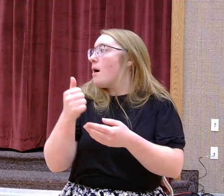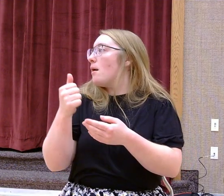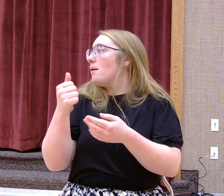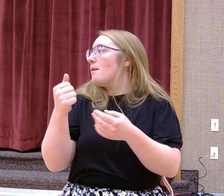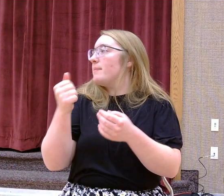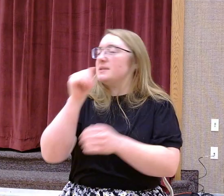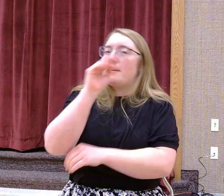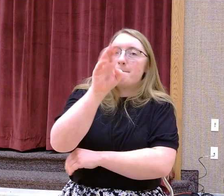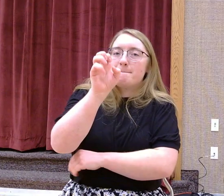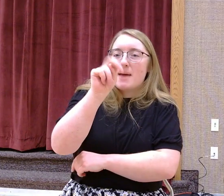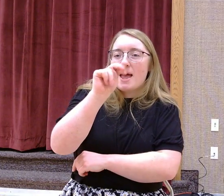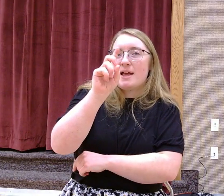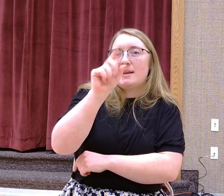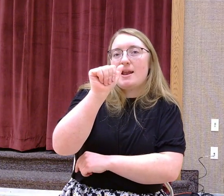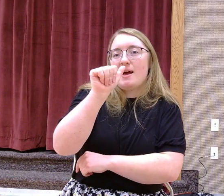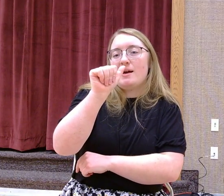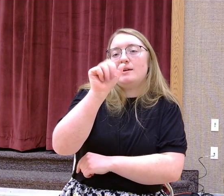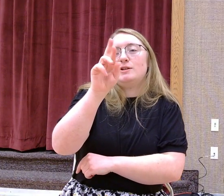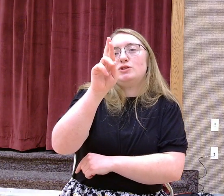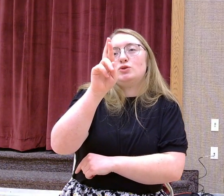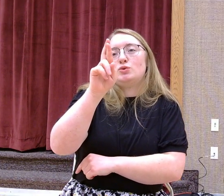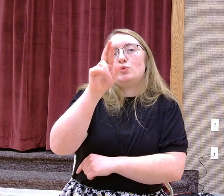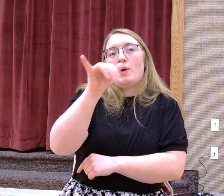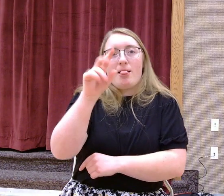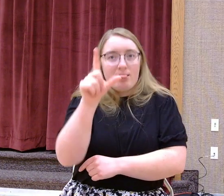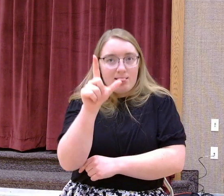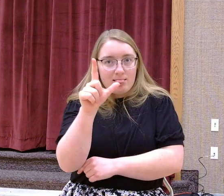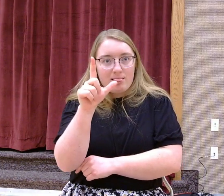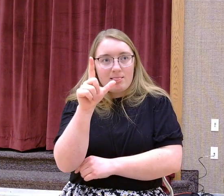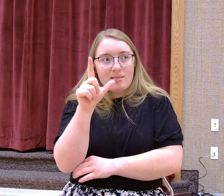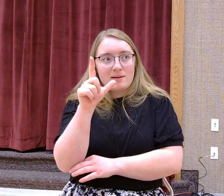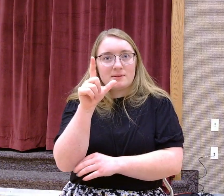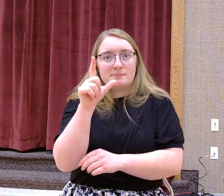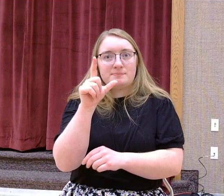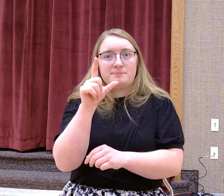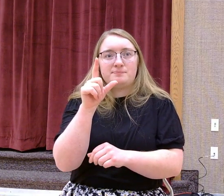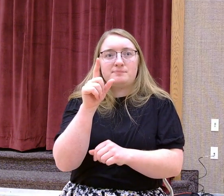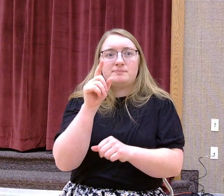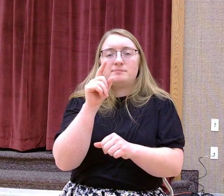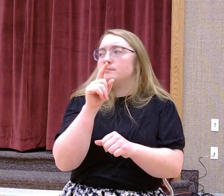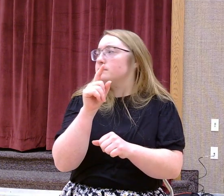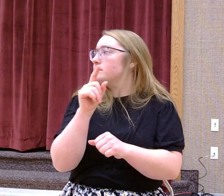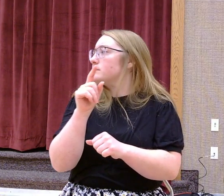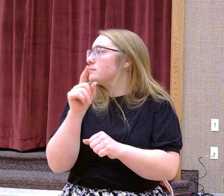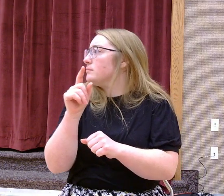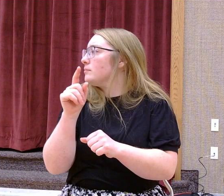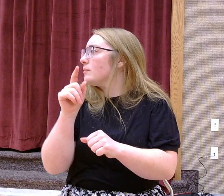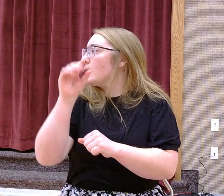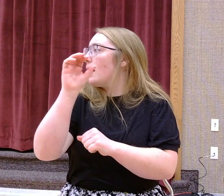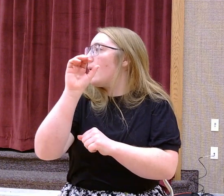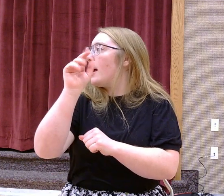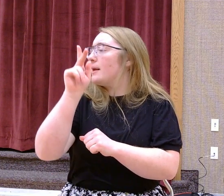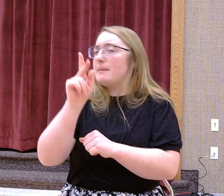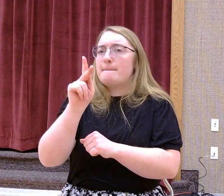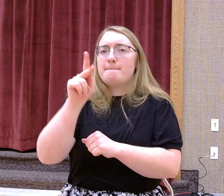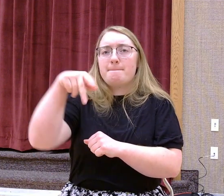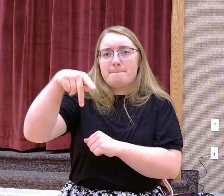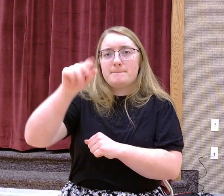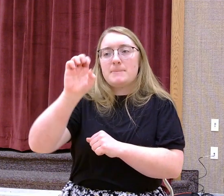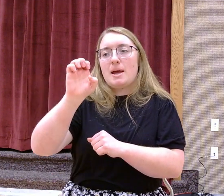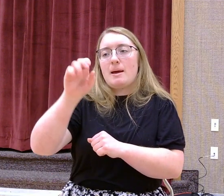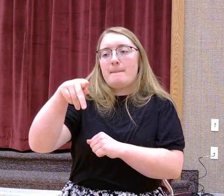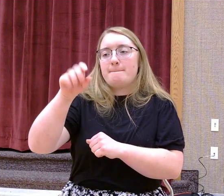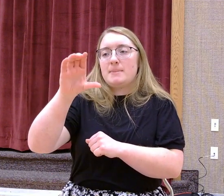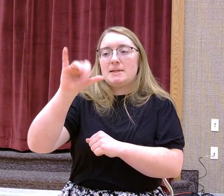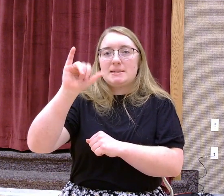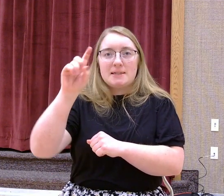GERD. No, Pepsid. Benadryl works on histamine 1 receptors. Pepsid works on histamine 2 receptors. So you're